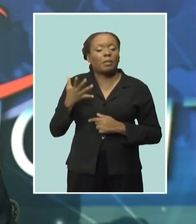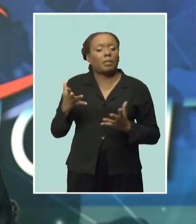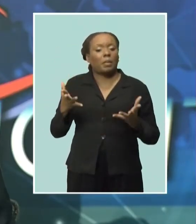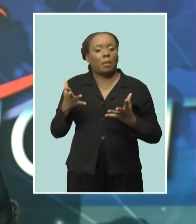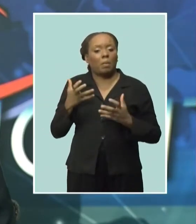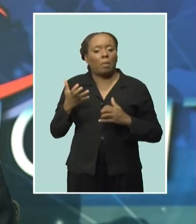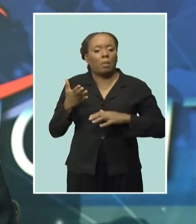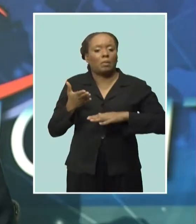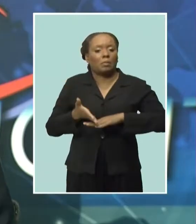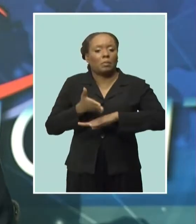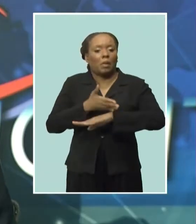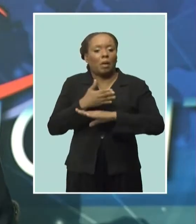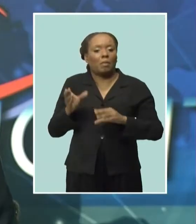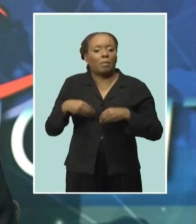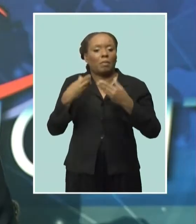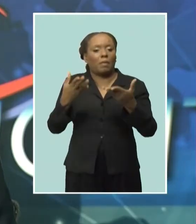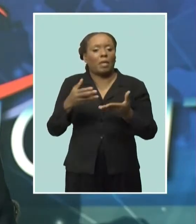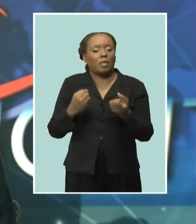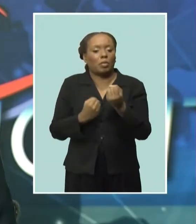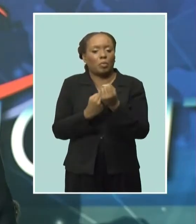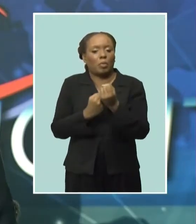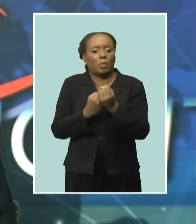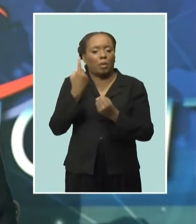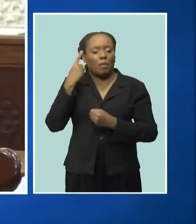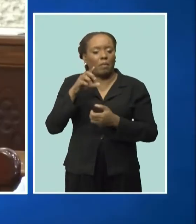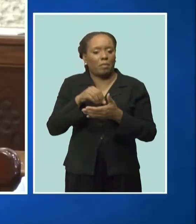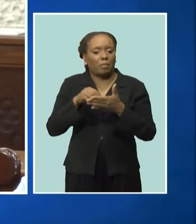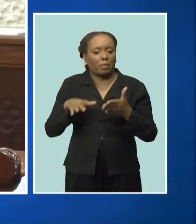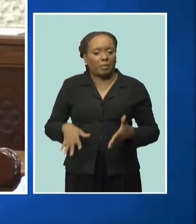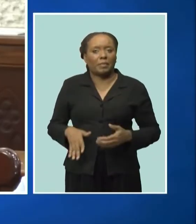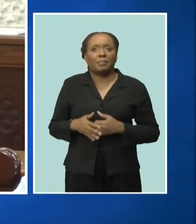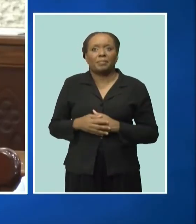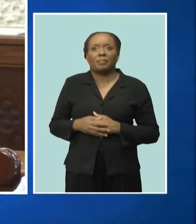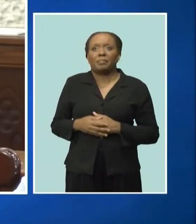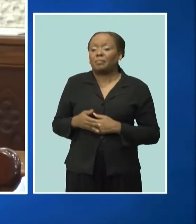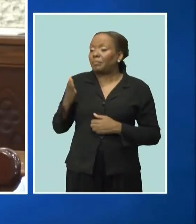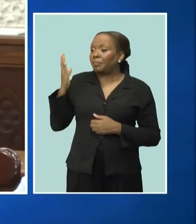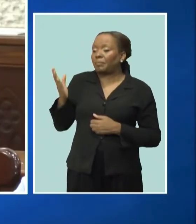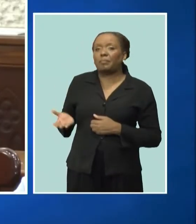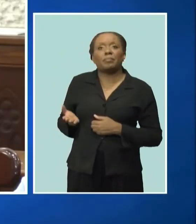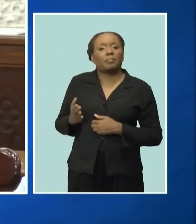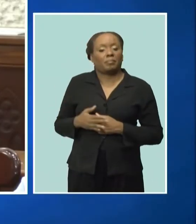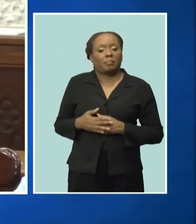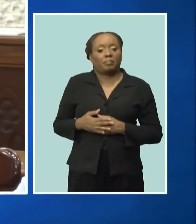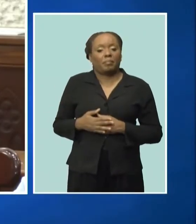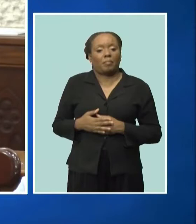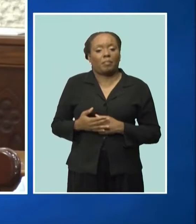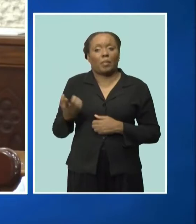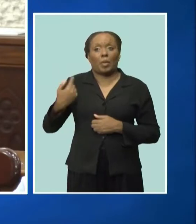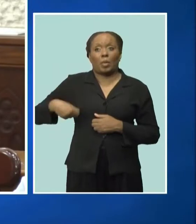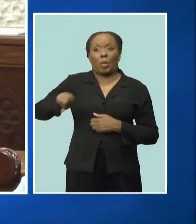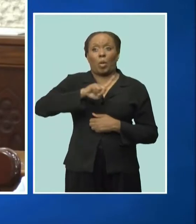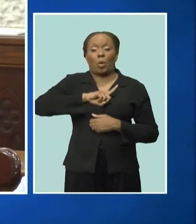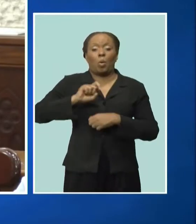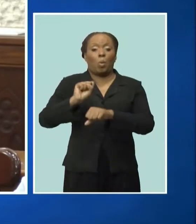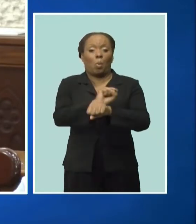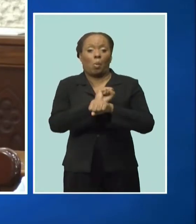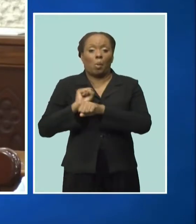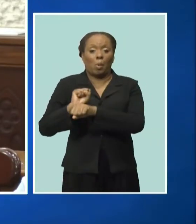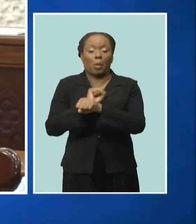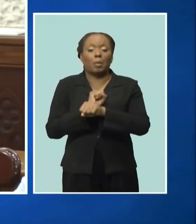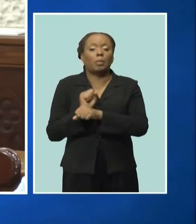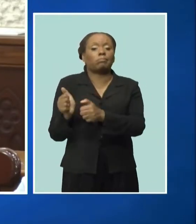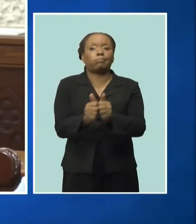support provided for students. Even as we seek to work together with parents, we